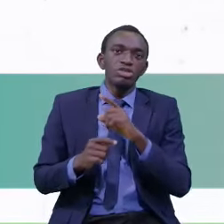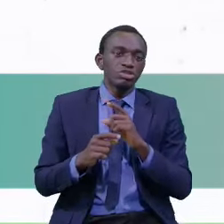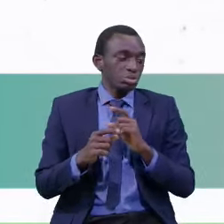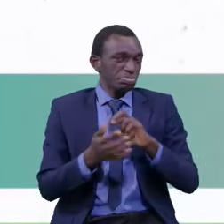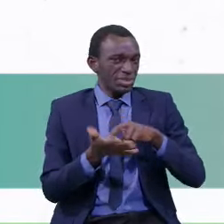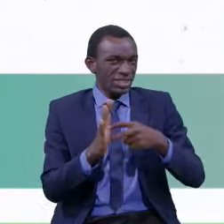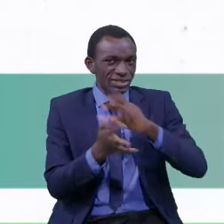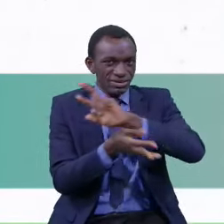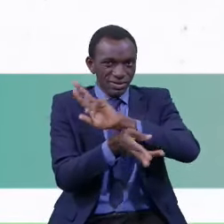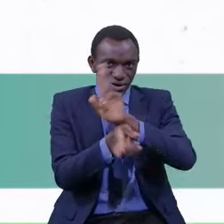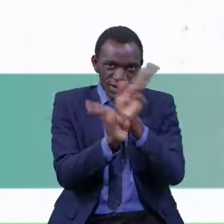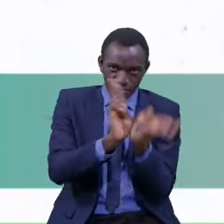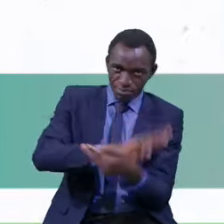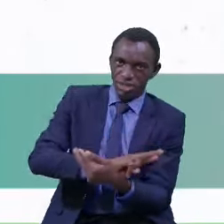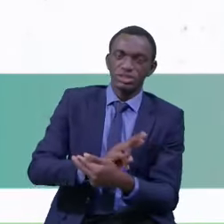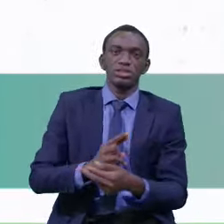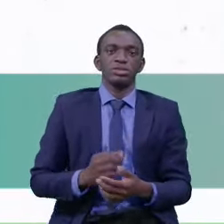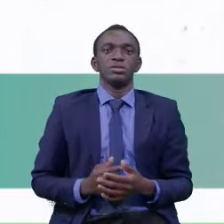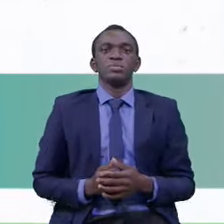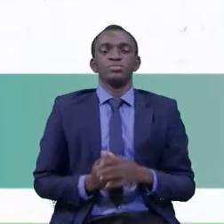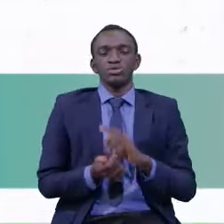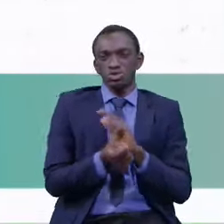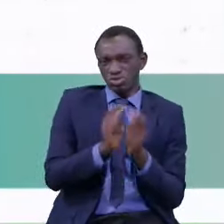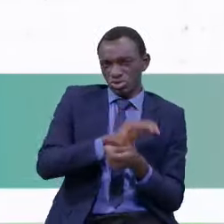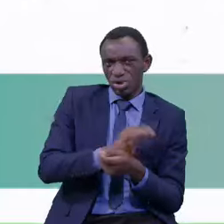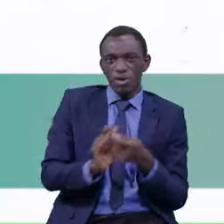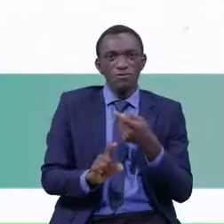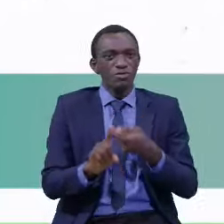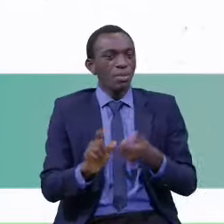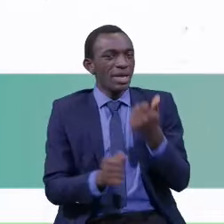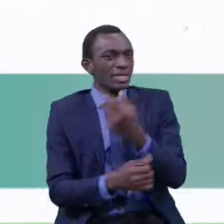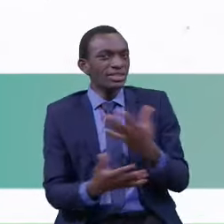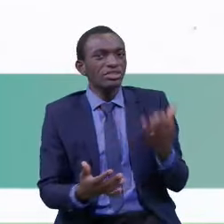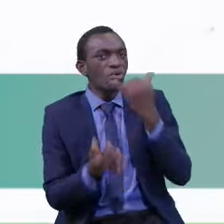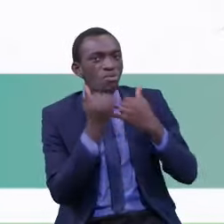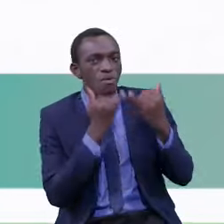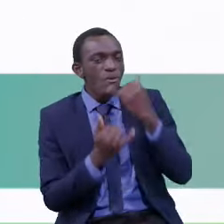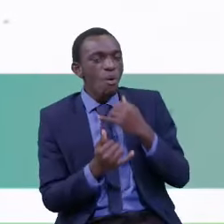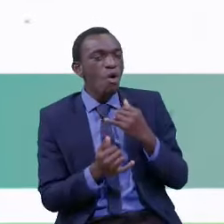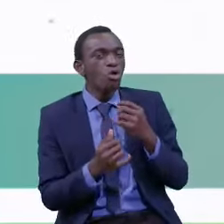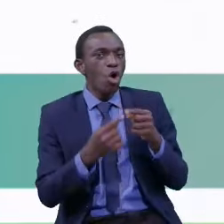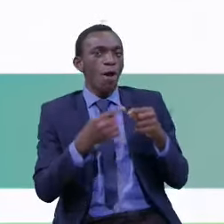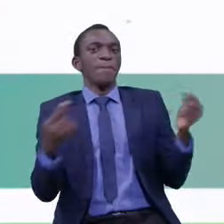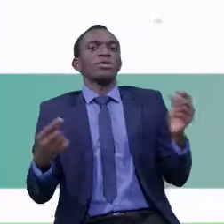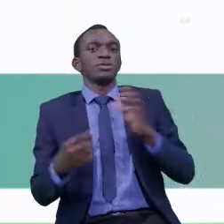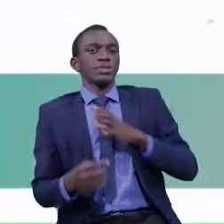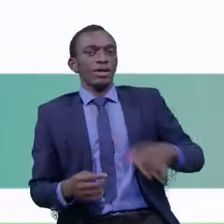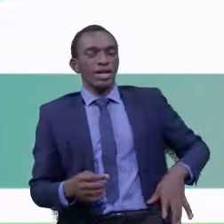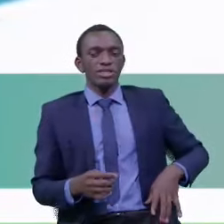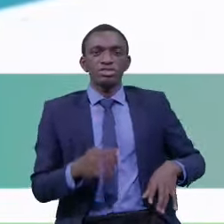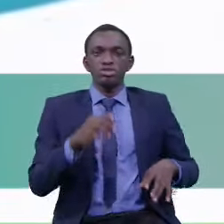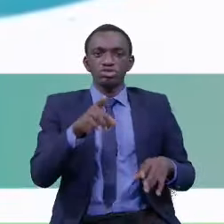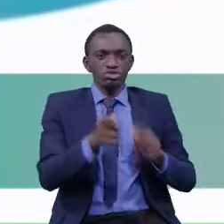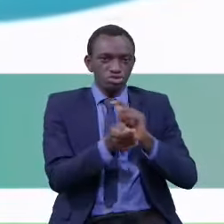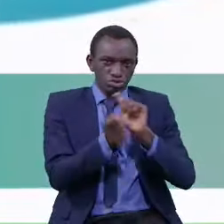everything opposed to Christ and contrary to Christ, and you turn to him. Repent.